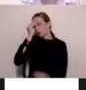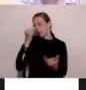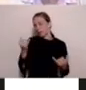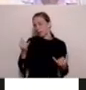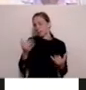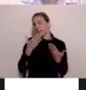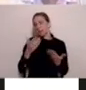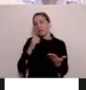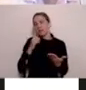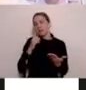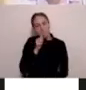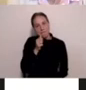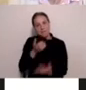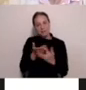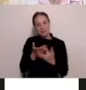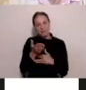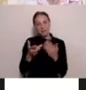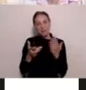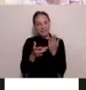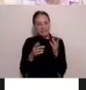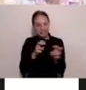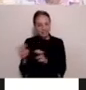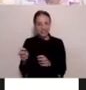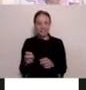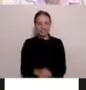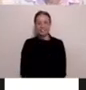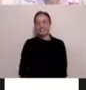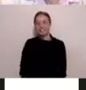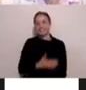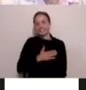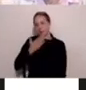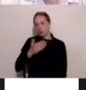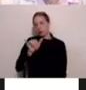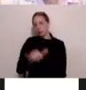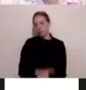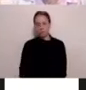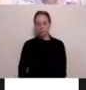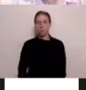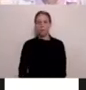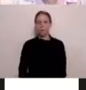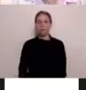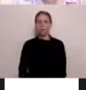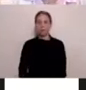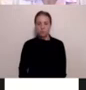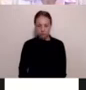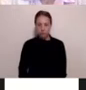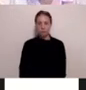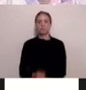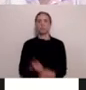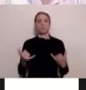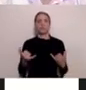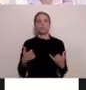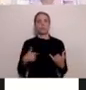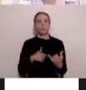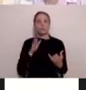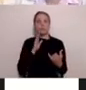your perseverance through some connectivity issues there. So we do appreciate that. So at this time, I will be doing a